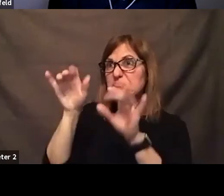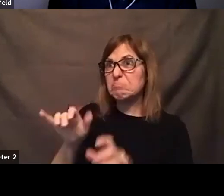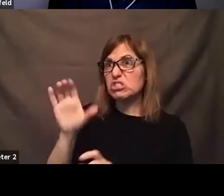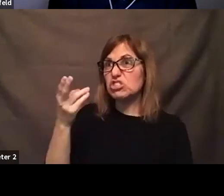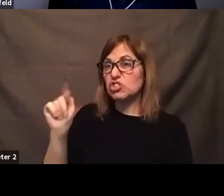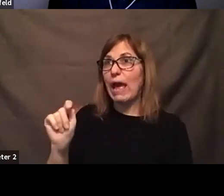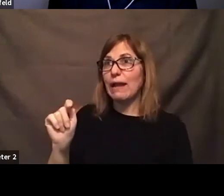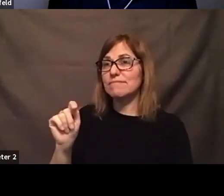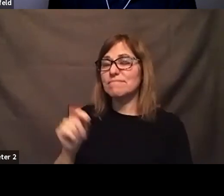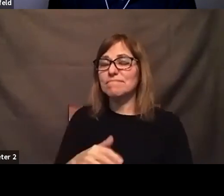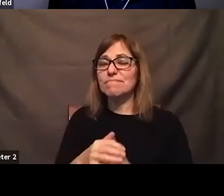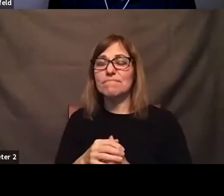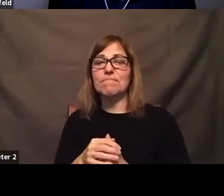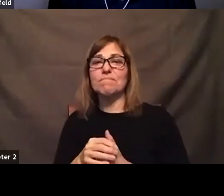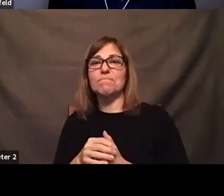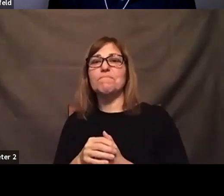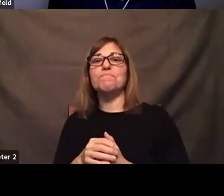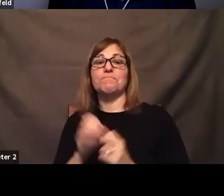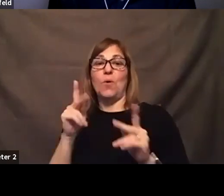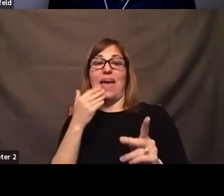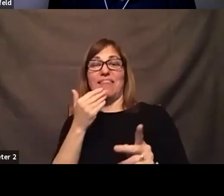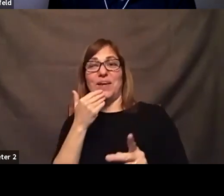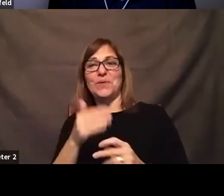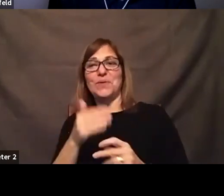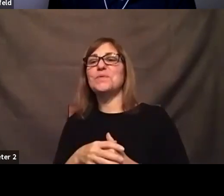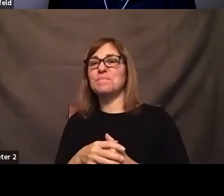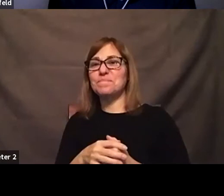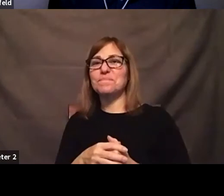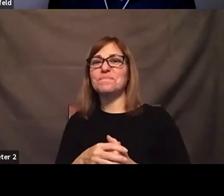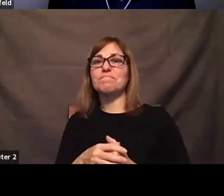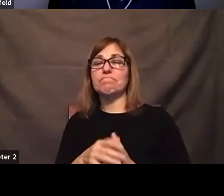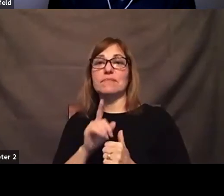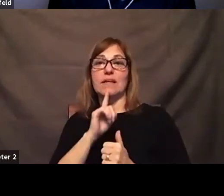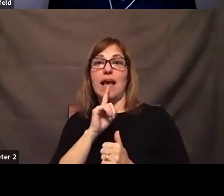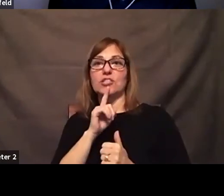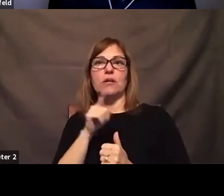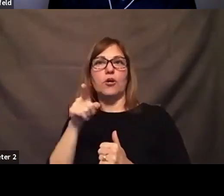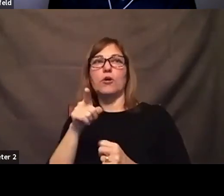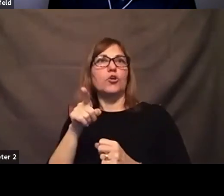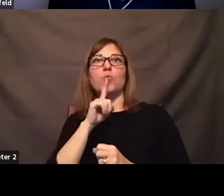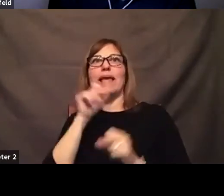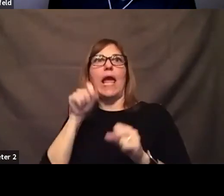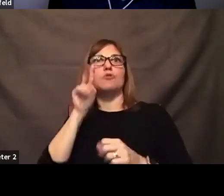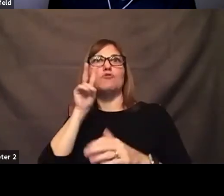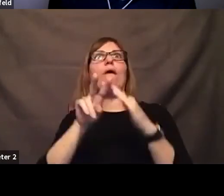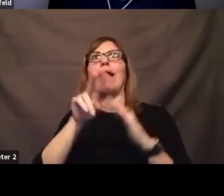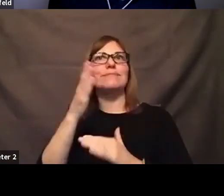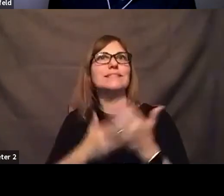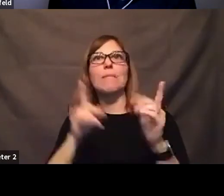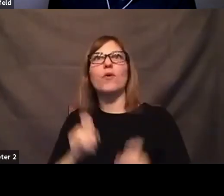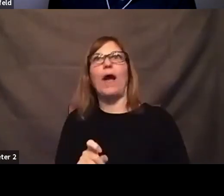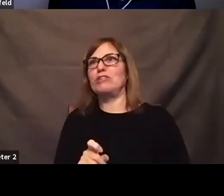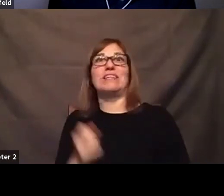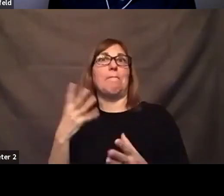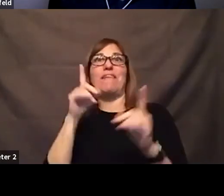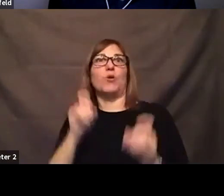panelists. Yeah, thank you. And actually, you were able to forecast a lot of those questions. So many of them have been answered in terms